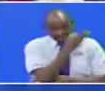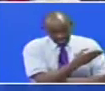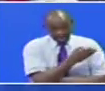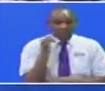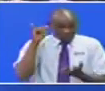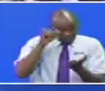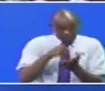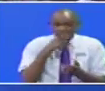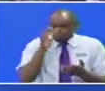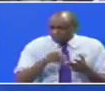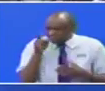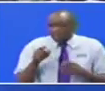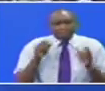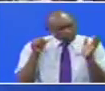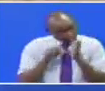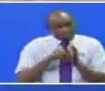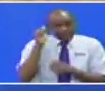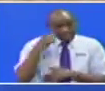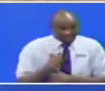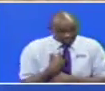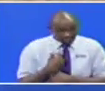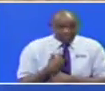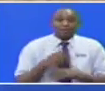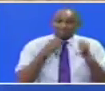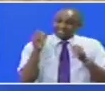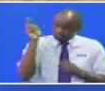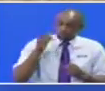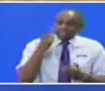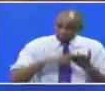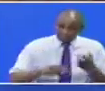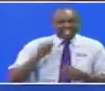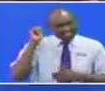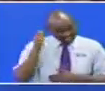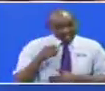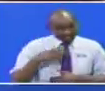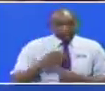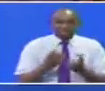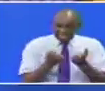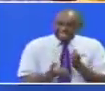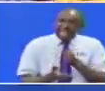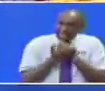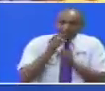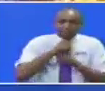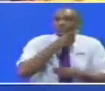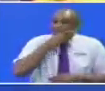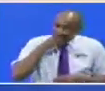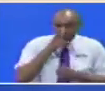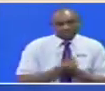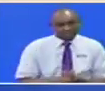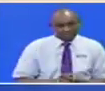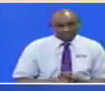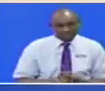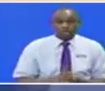landed him in the heat of issues facing Kenya, President Uhuru Kenyatta admitting Kenyans need help in the face of ongoing drought.